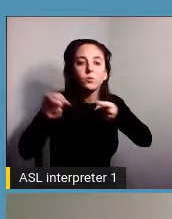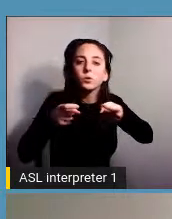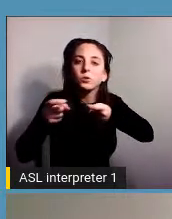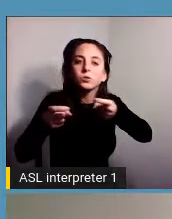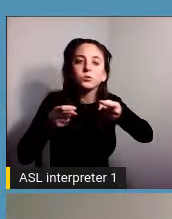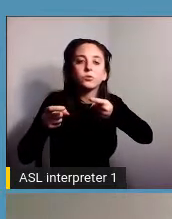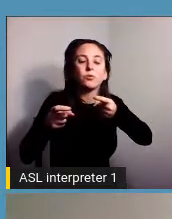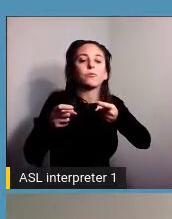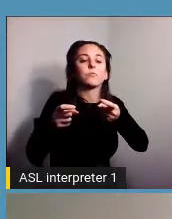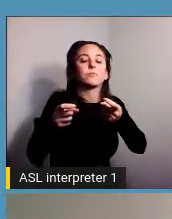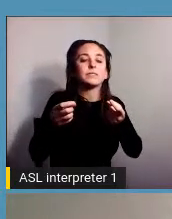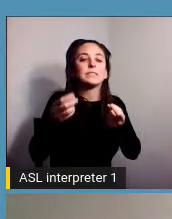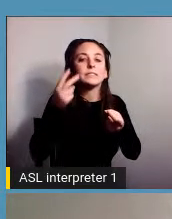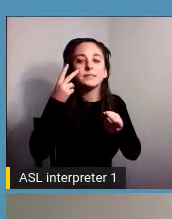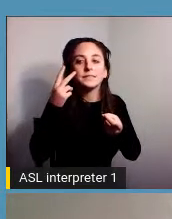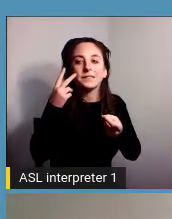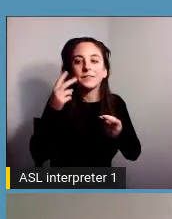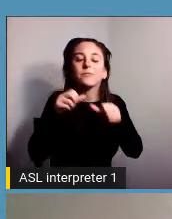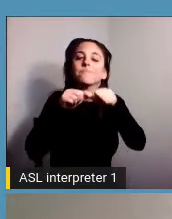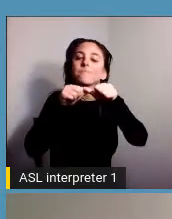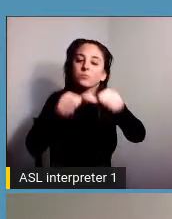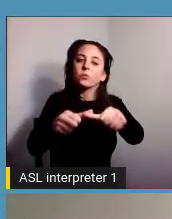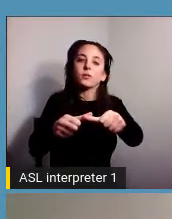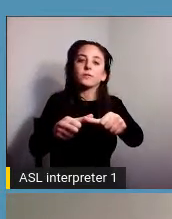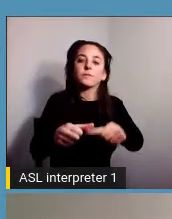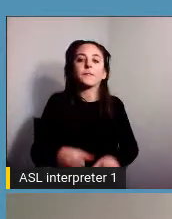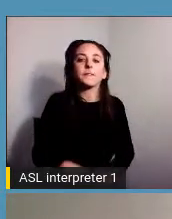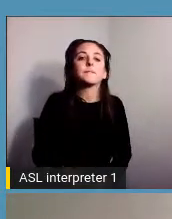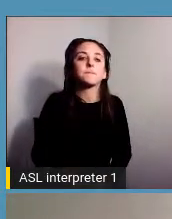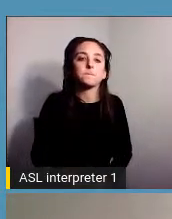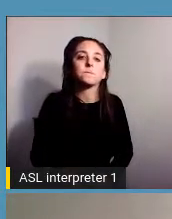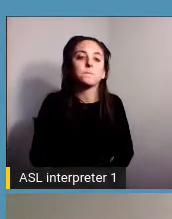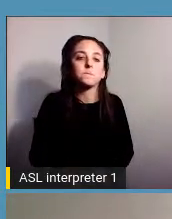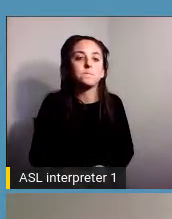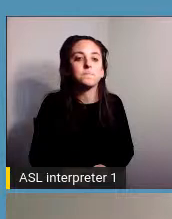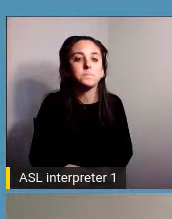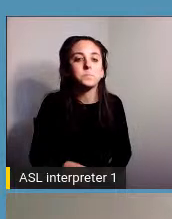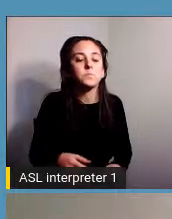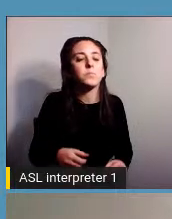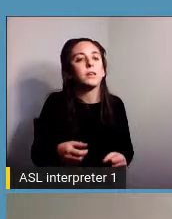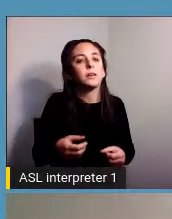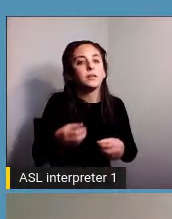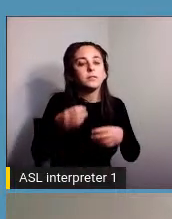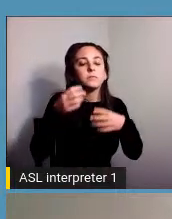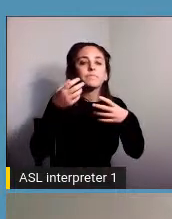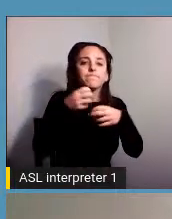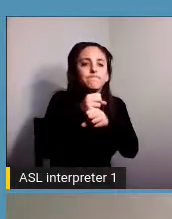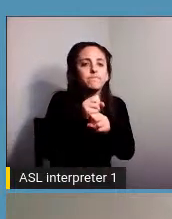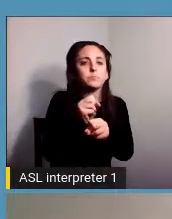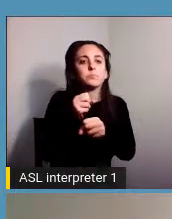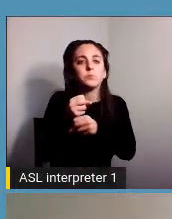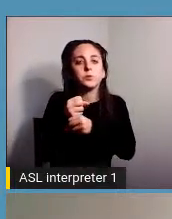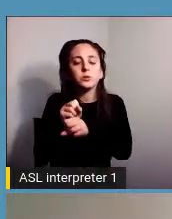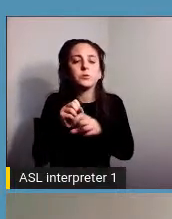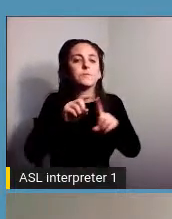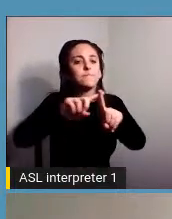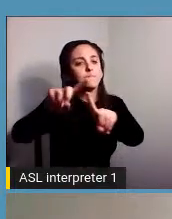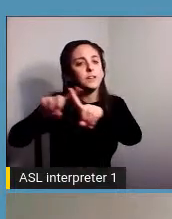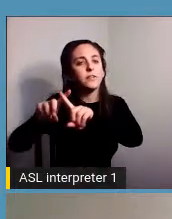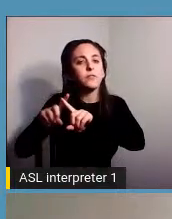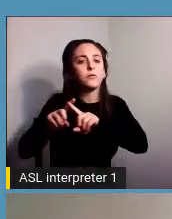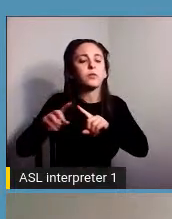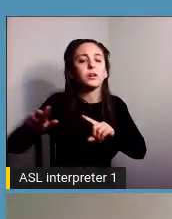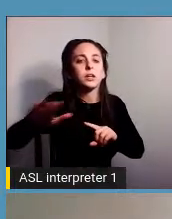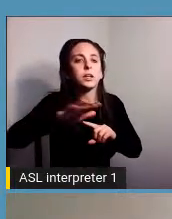huge because tons of the kinds of things I've been showing you are being produced all over the place. And the librarians of the world